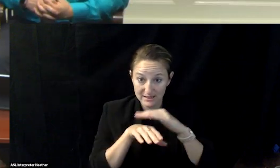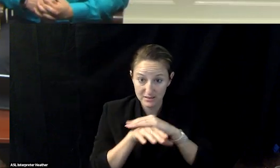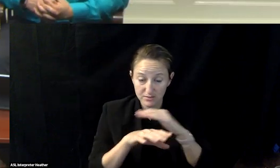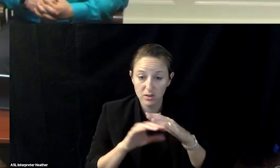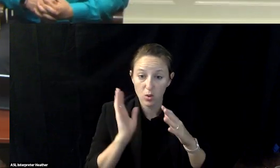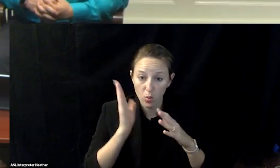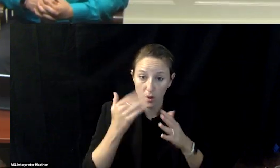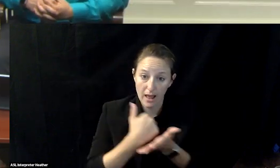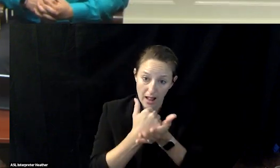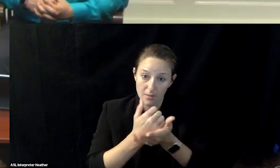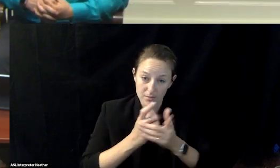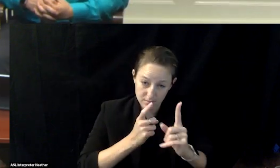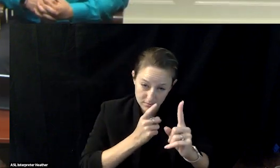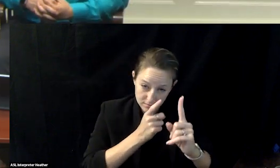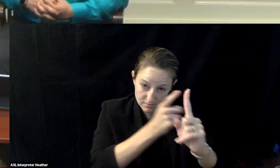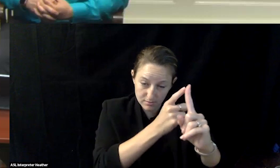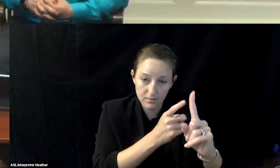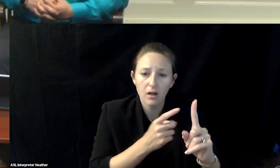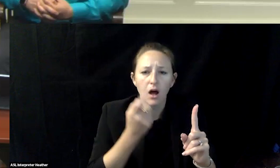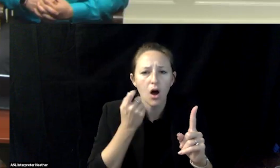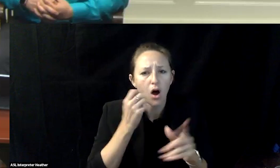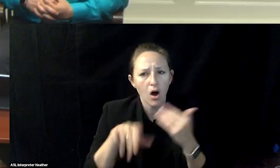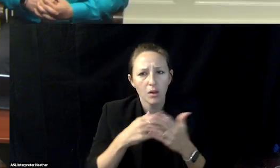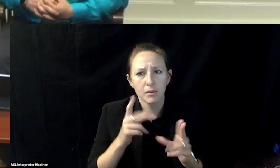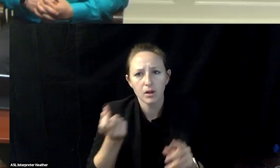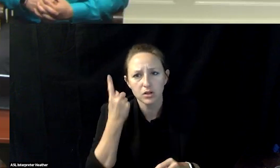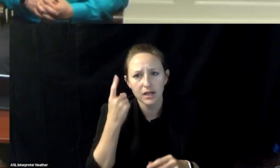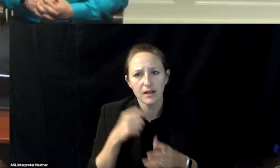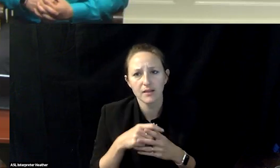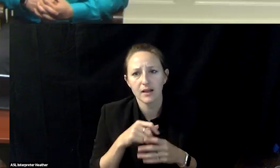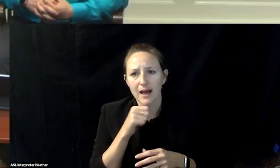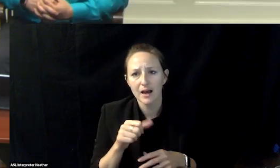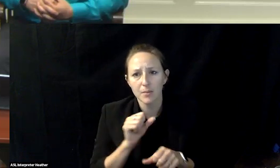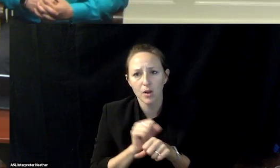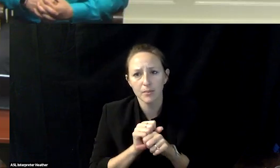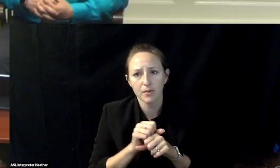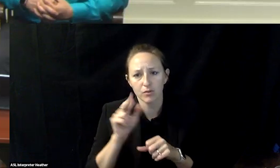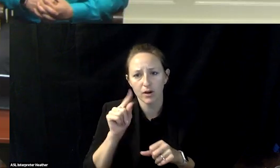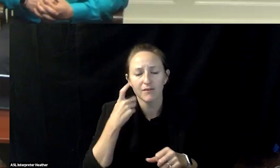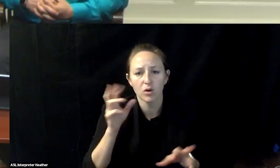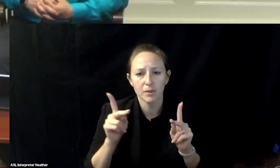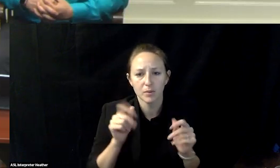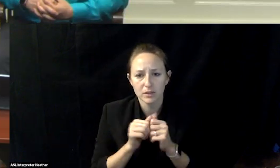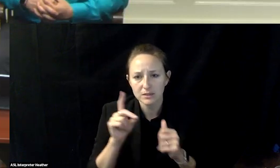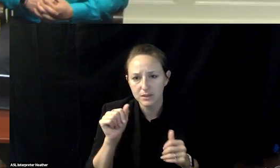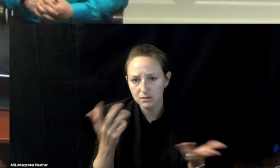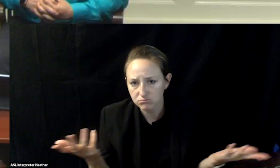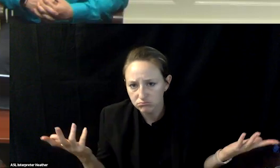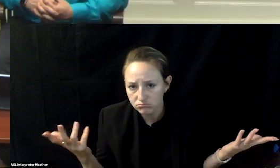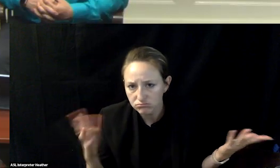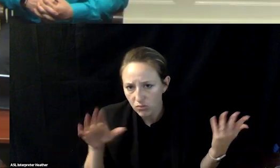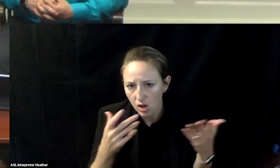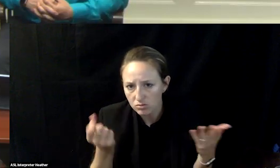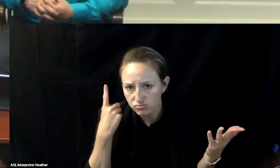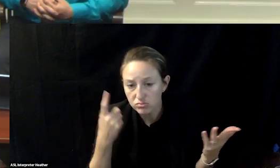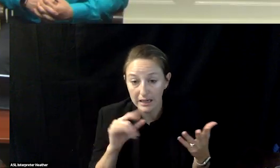needle. Everyone understands the unemployment rate of people with disabilities and how atrocious that is. And so what I've noticed in